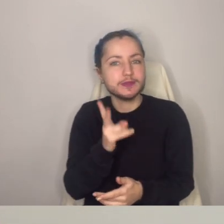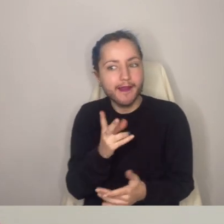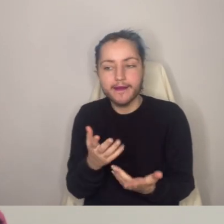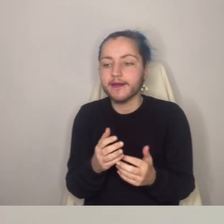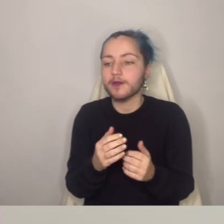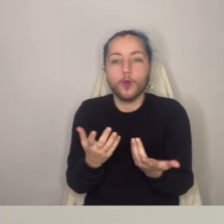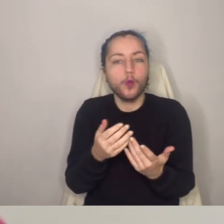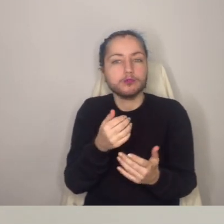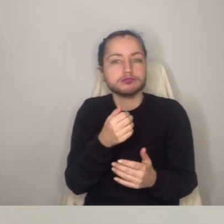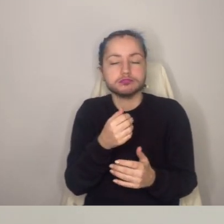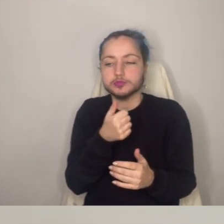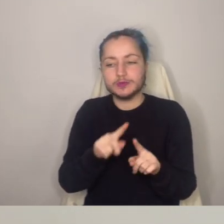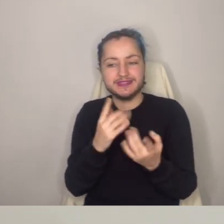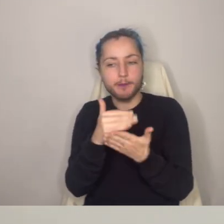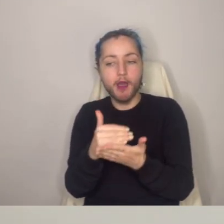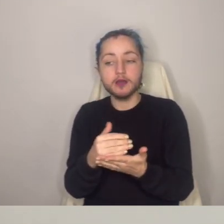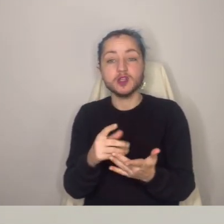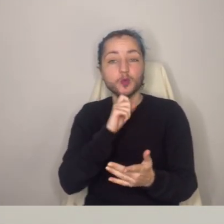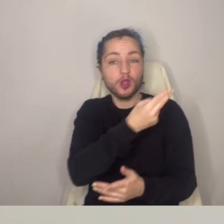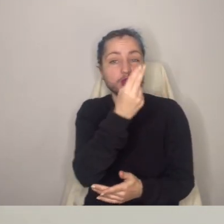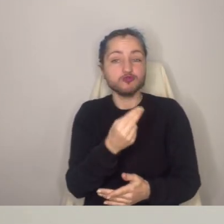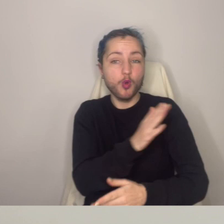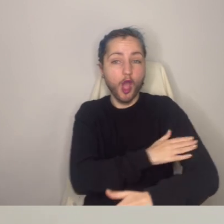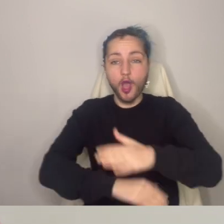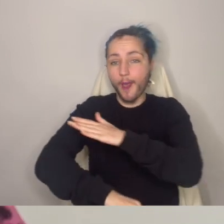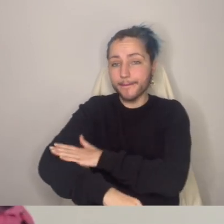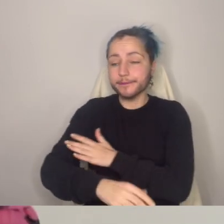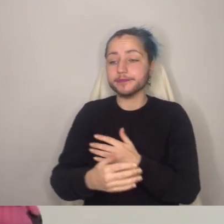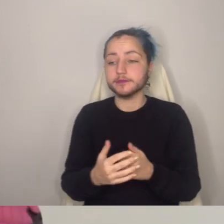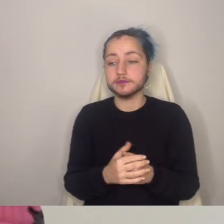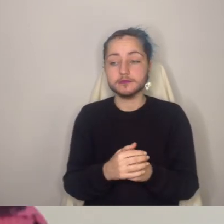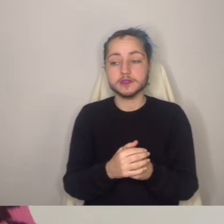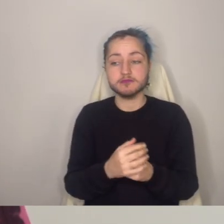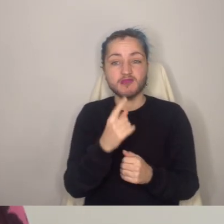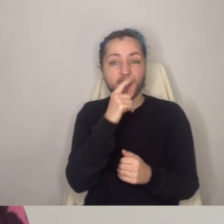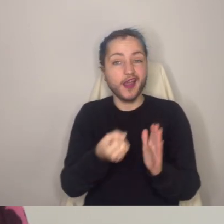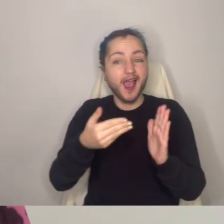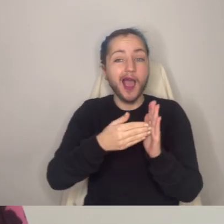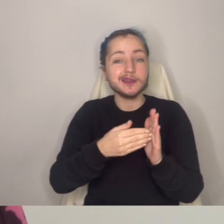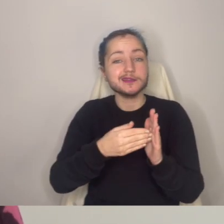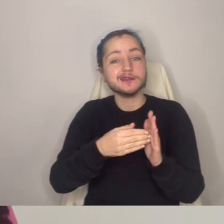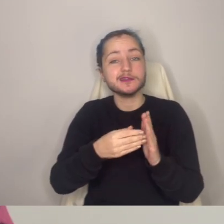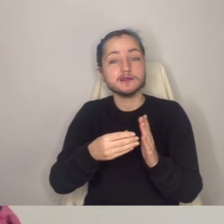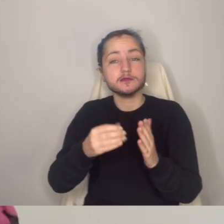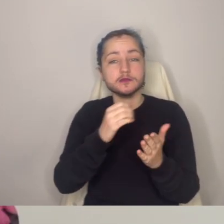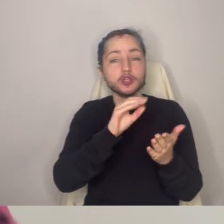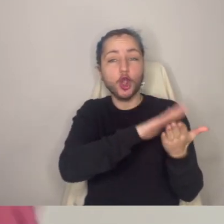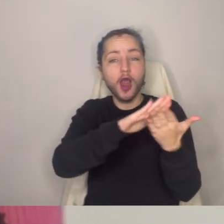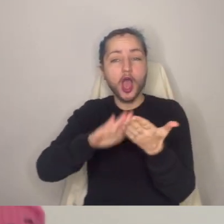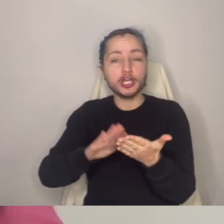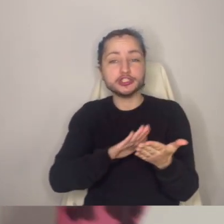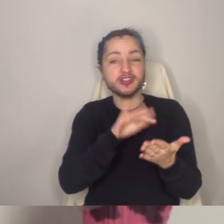reuse those as well. So I'm going to draw 2 pairs of arms that I can collage onto as well. They can be different lengths.